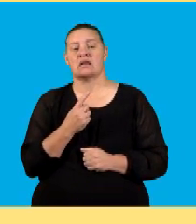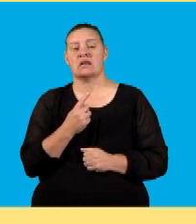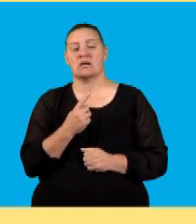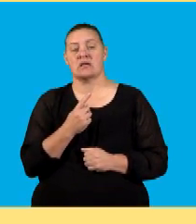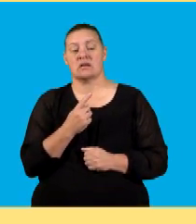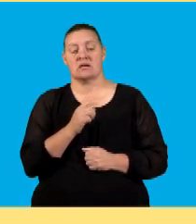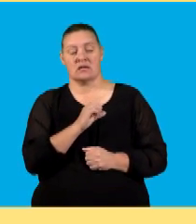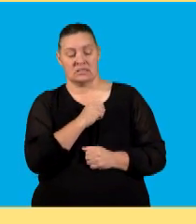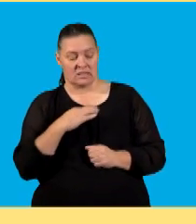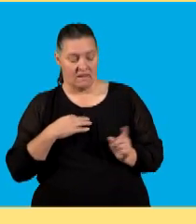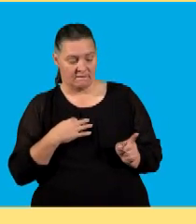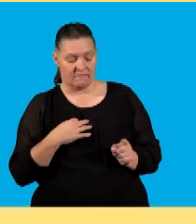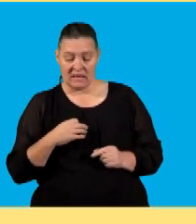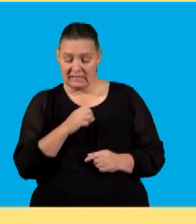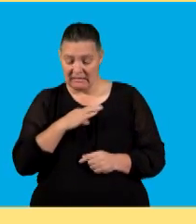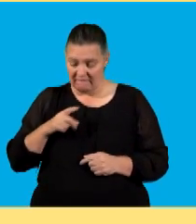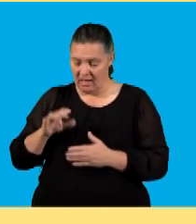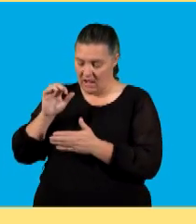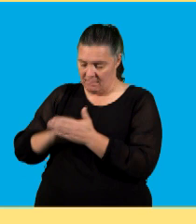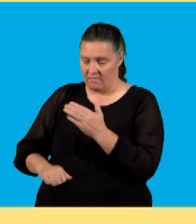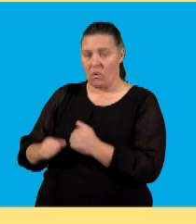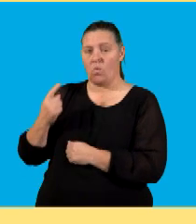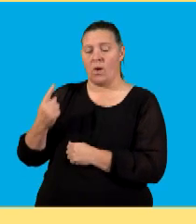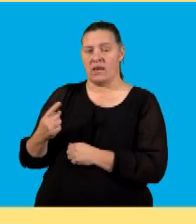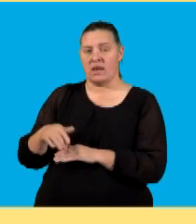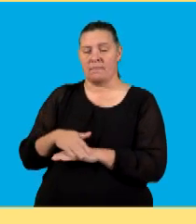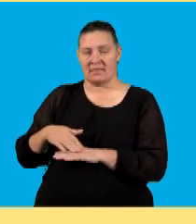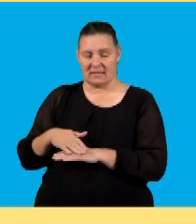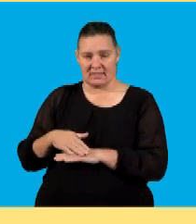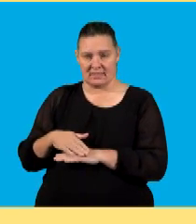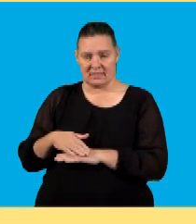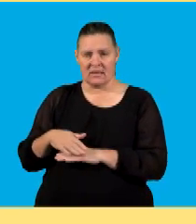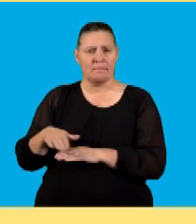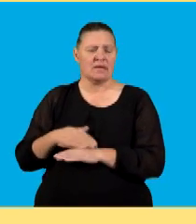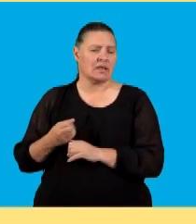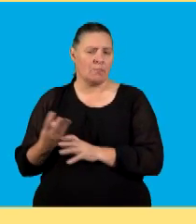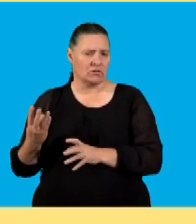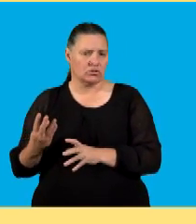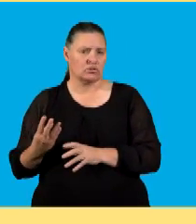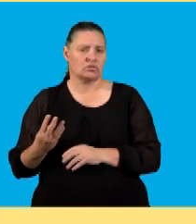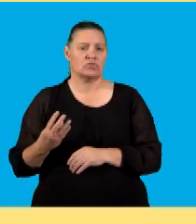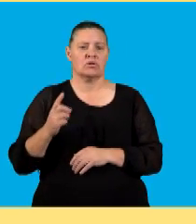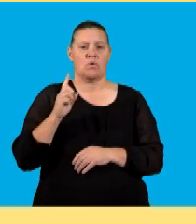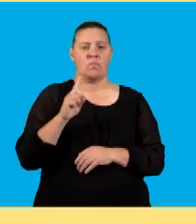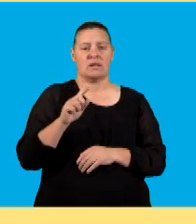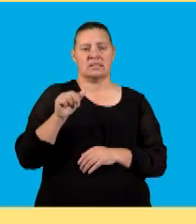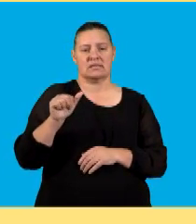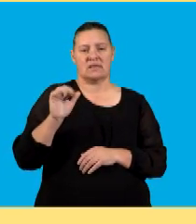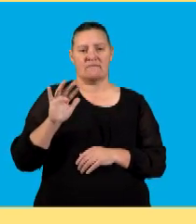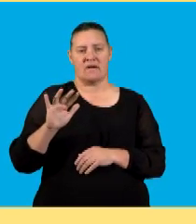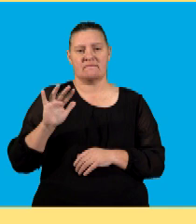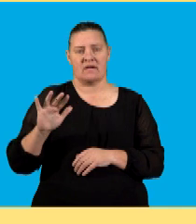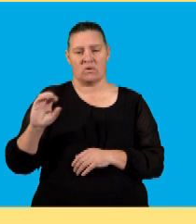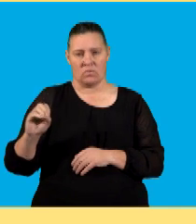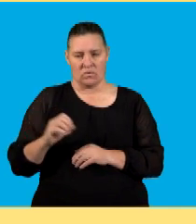employee, the company will deduct 1% of the basic. 1% of the basic is how much? The basic